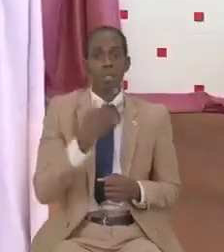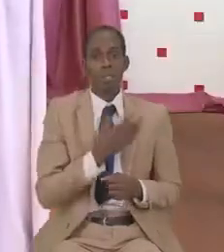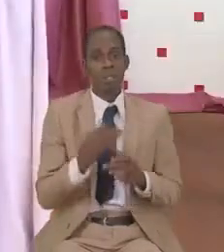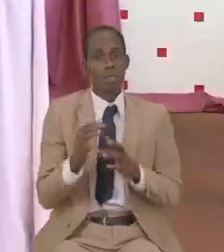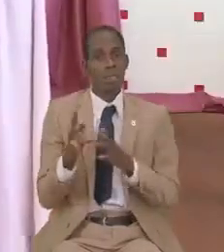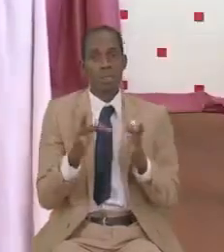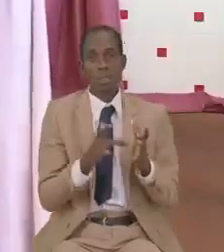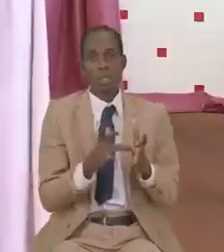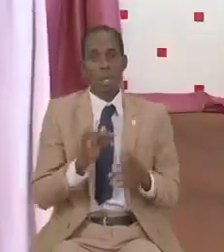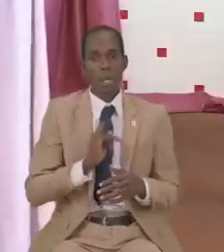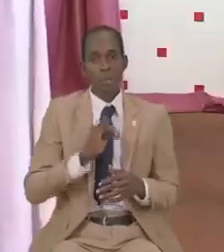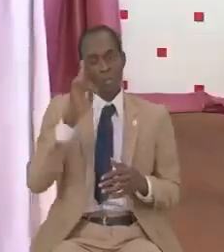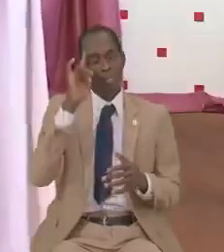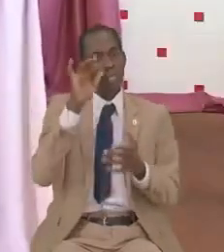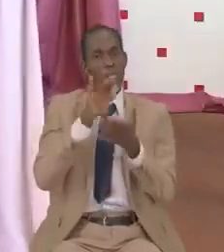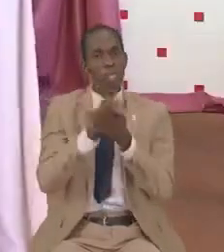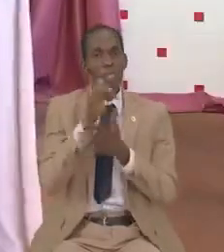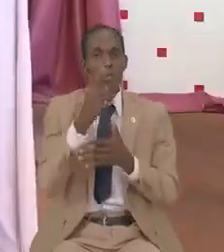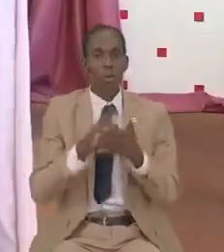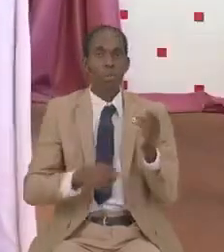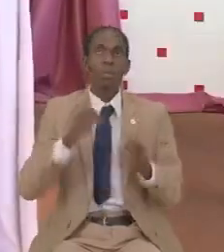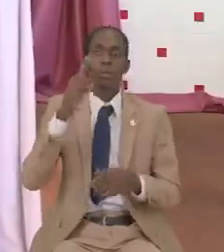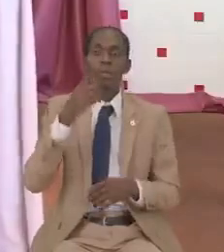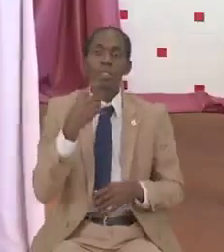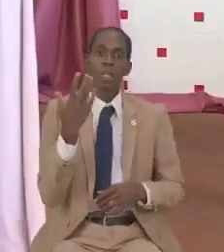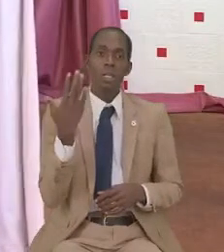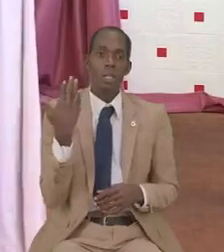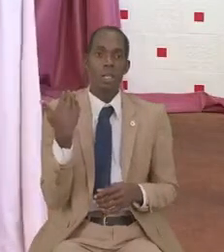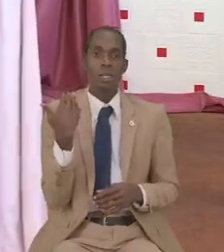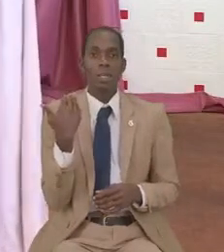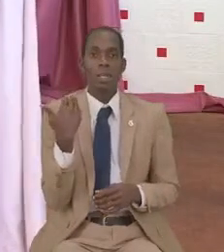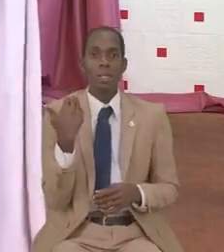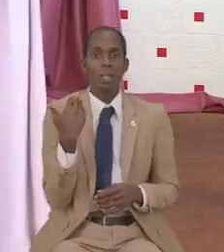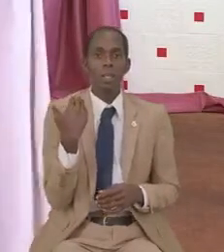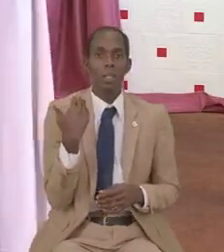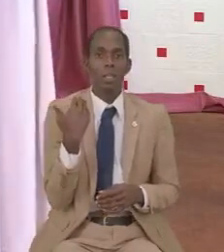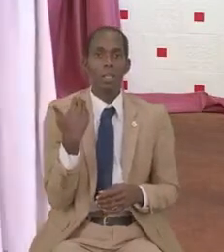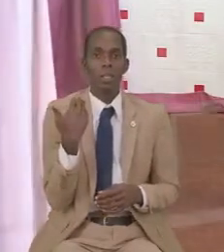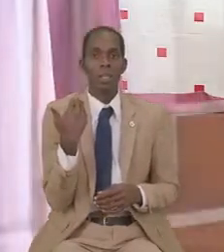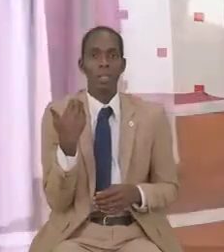And Jesus, I believe what you said.